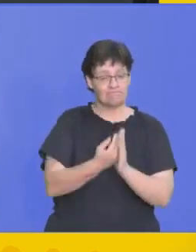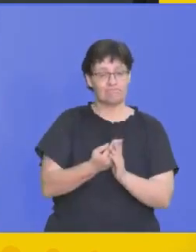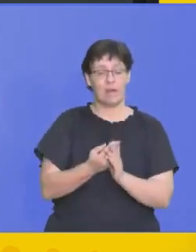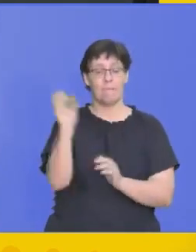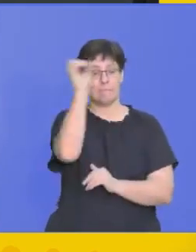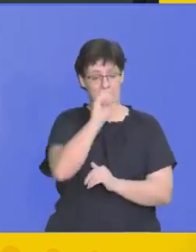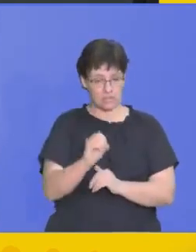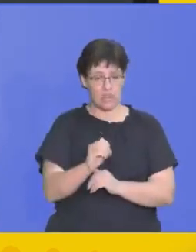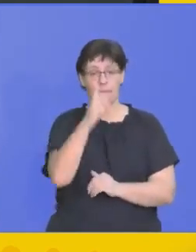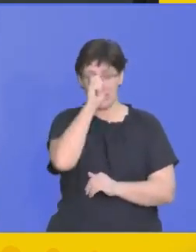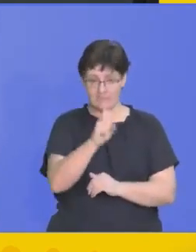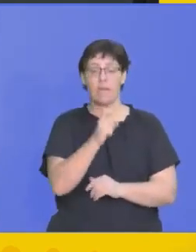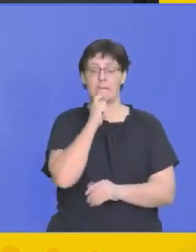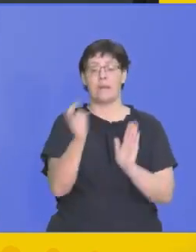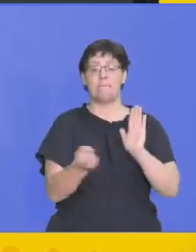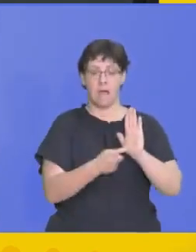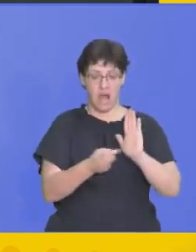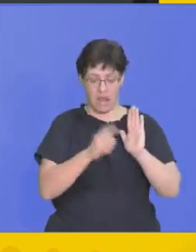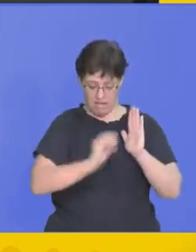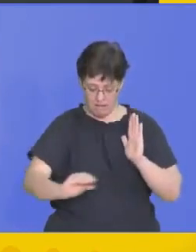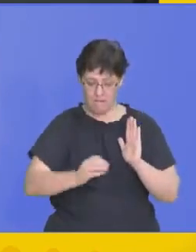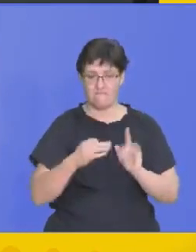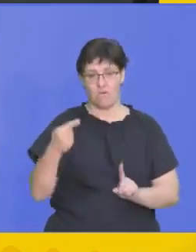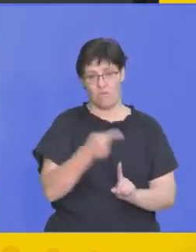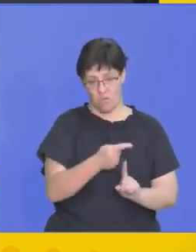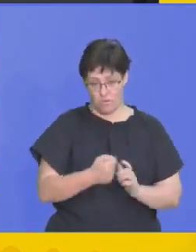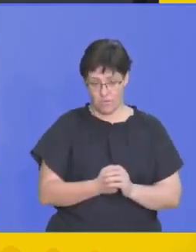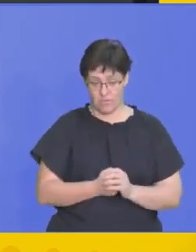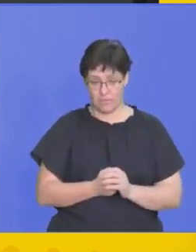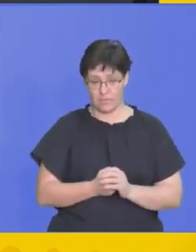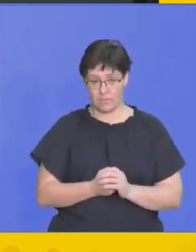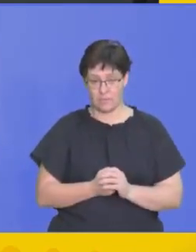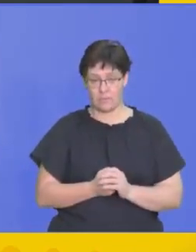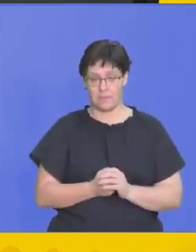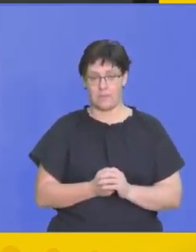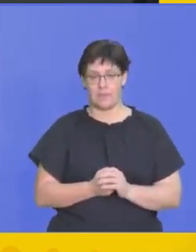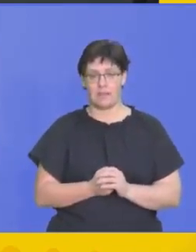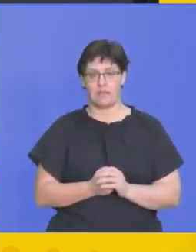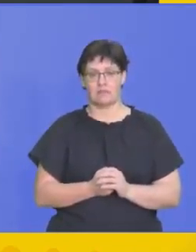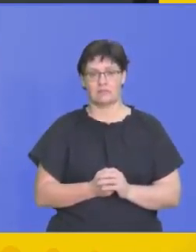nearest percentage, believe me, there will be a mark allocated for that rounding.